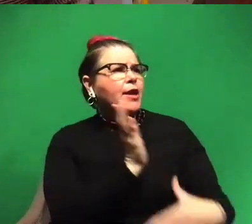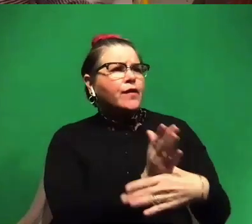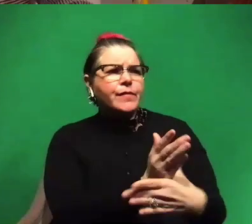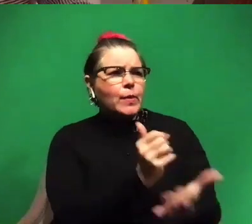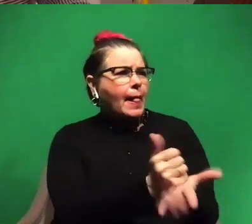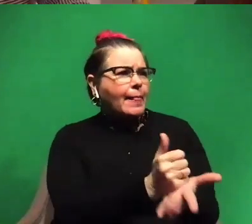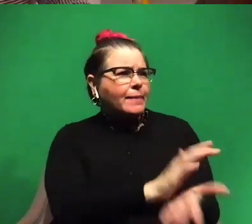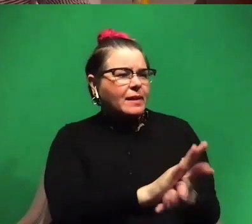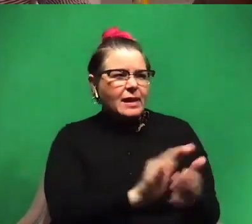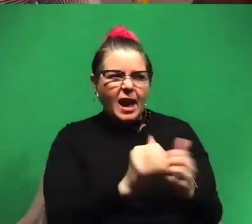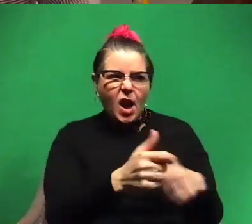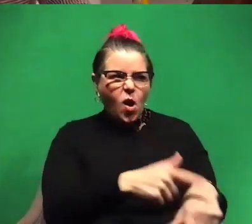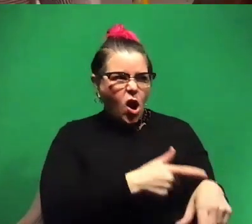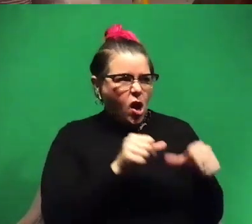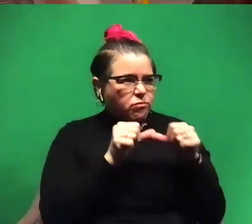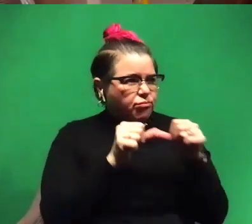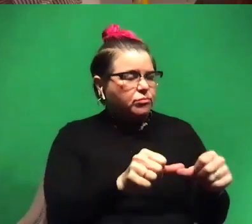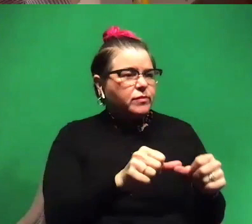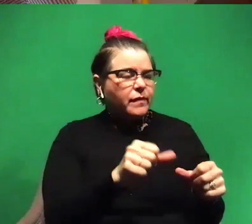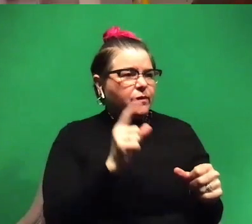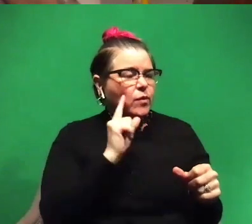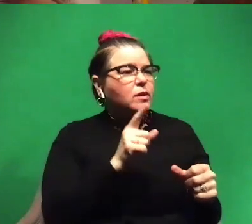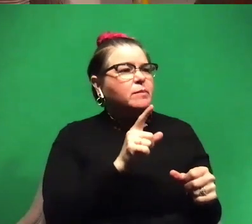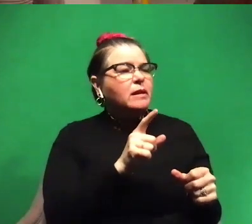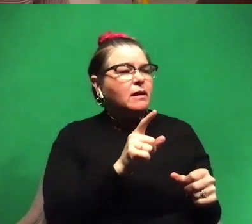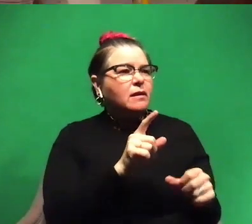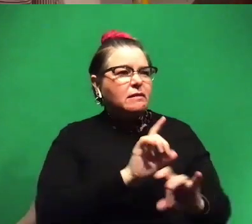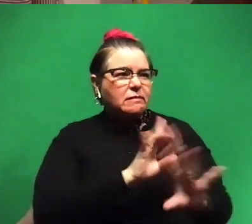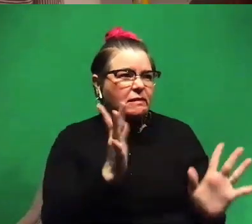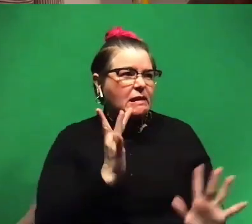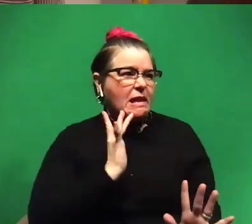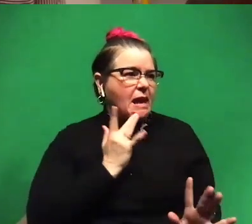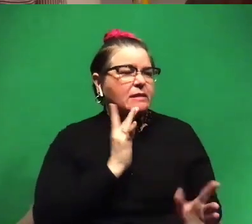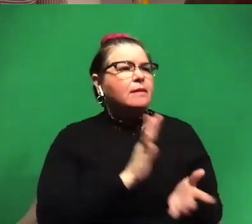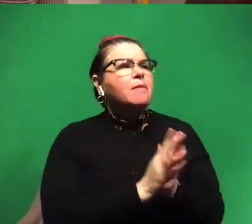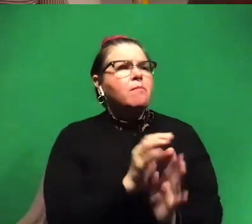how long would it take for those areas to go from like nasty to okay?